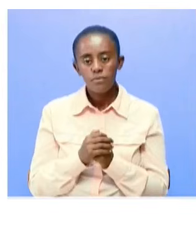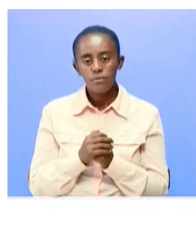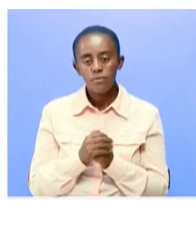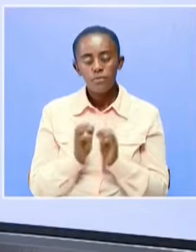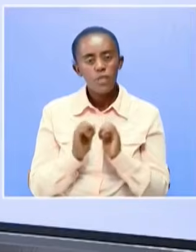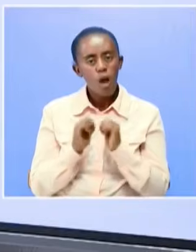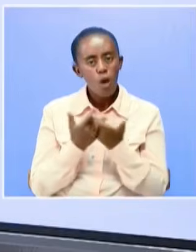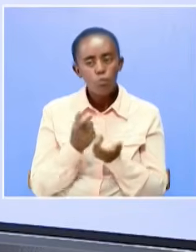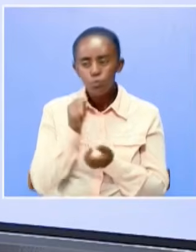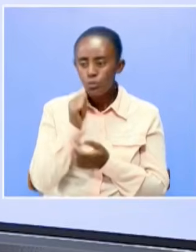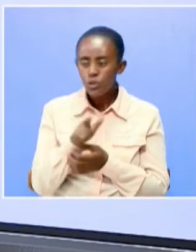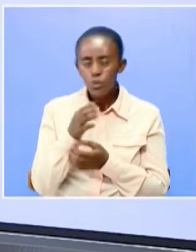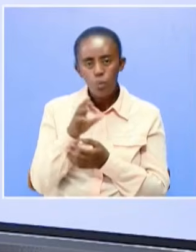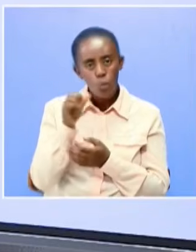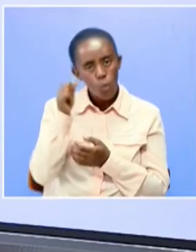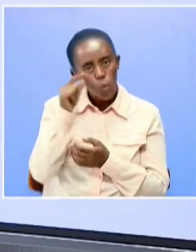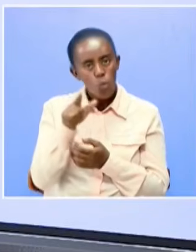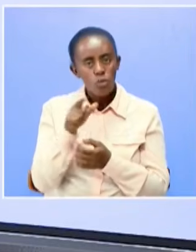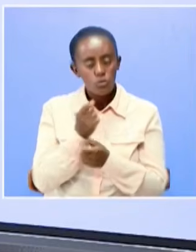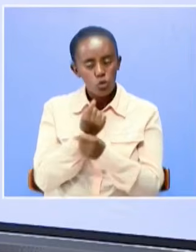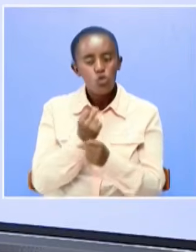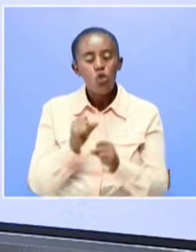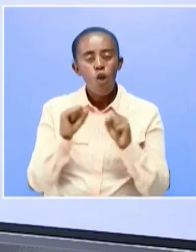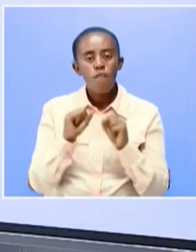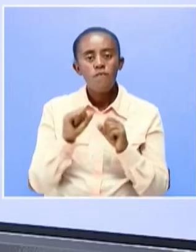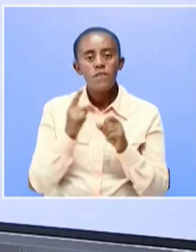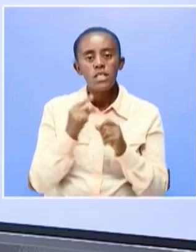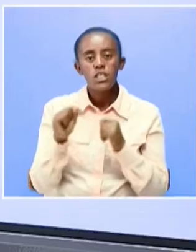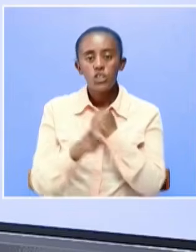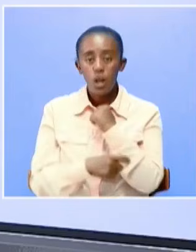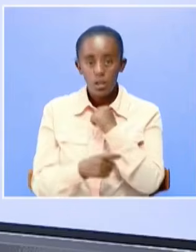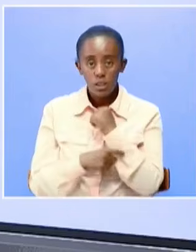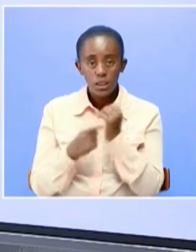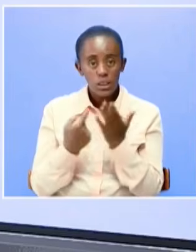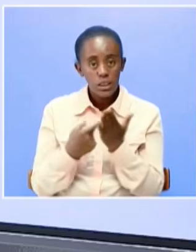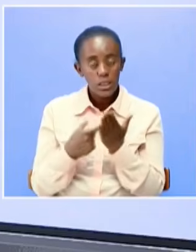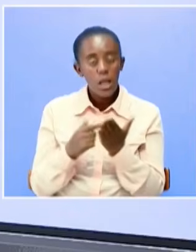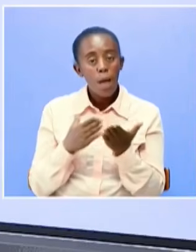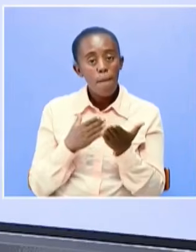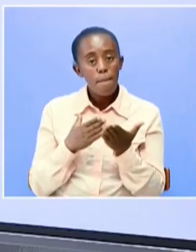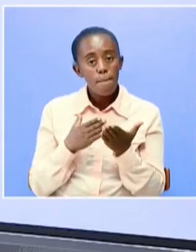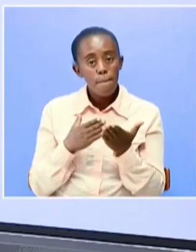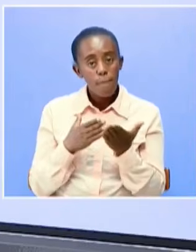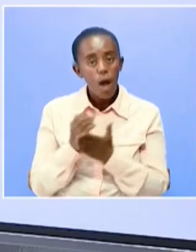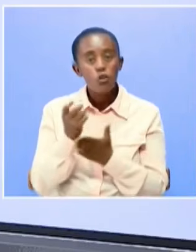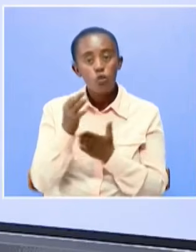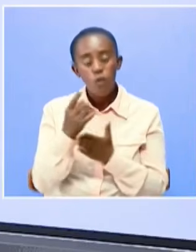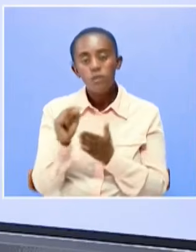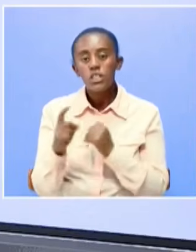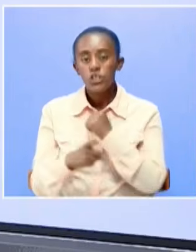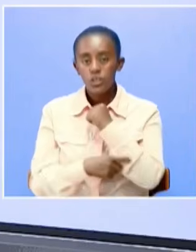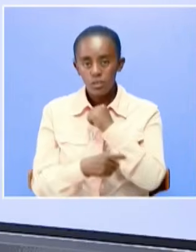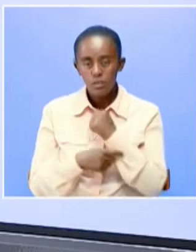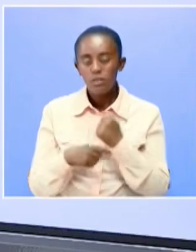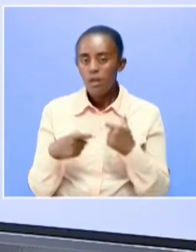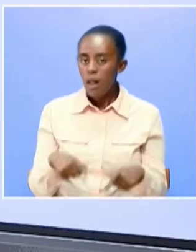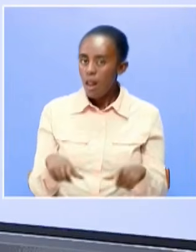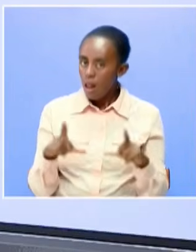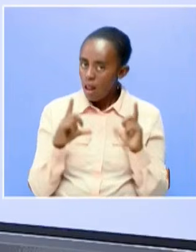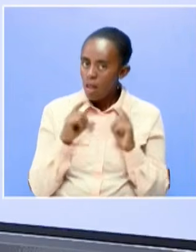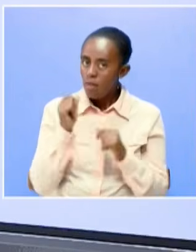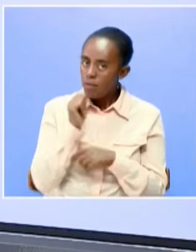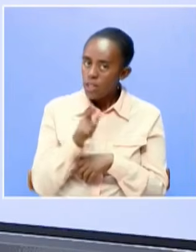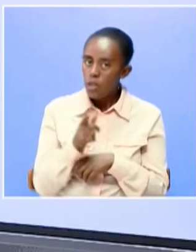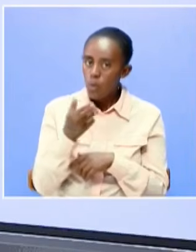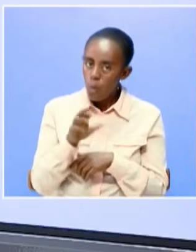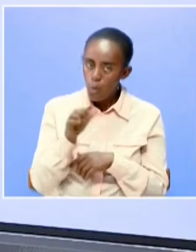How he or she solves the challenges. So this should be the part of the challenging life he or